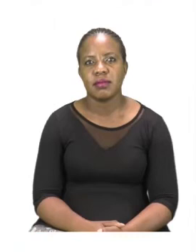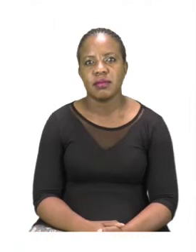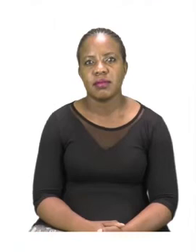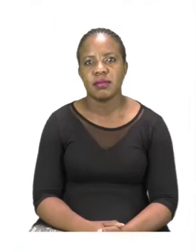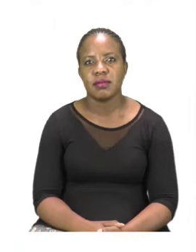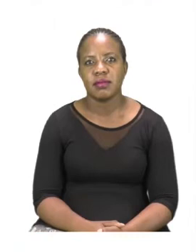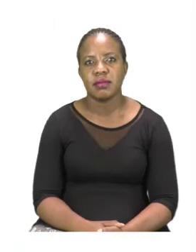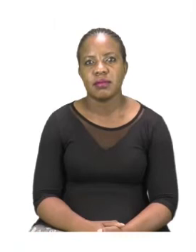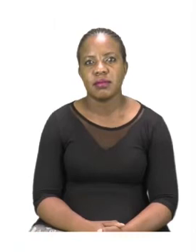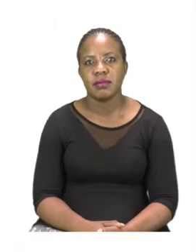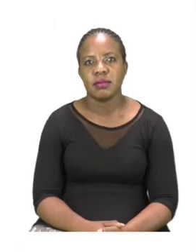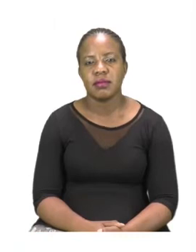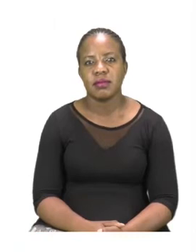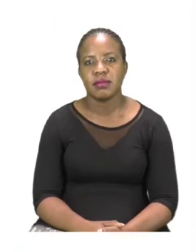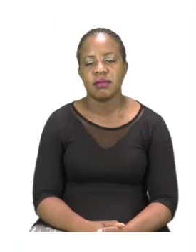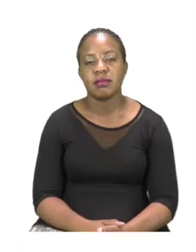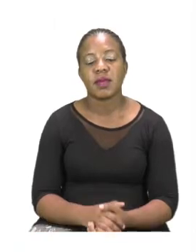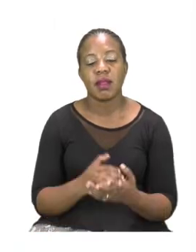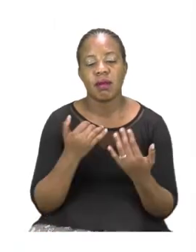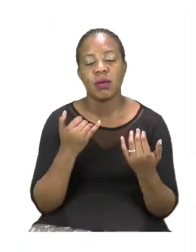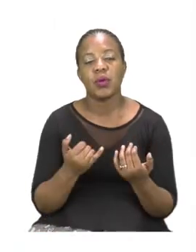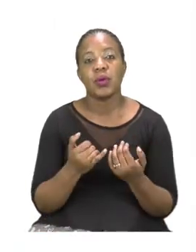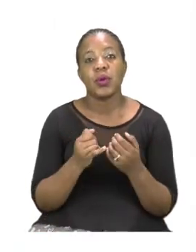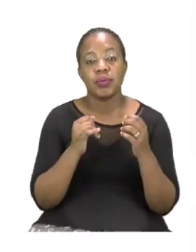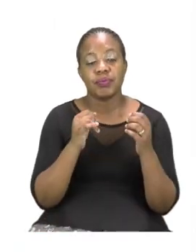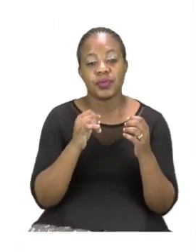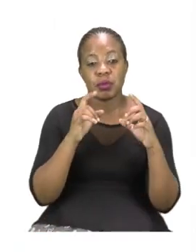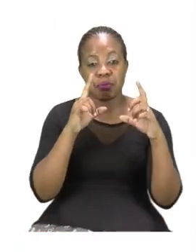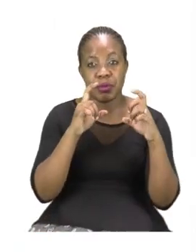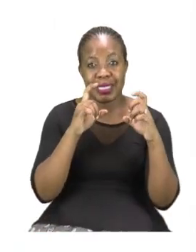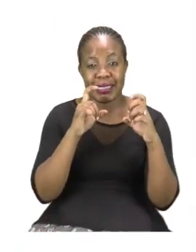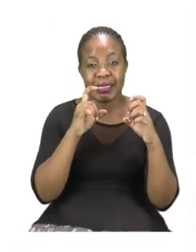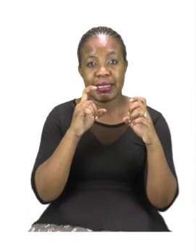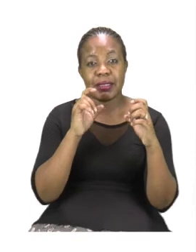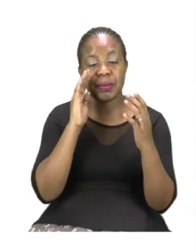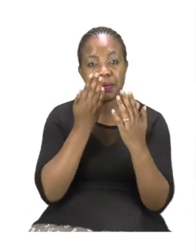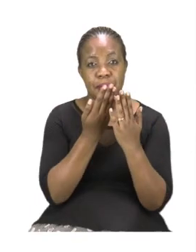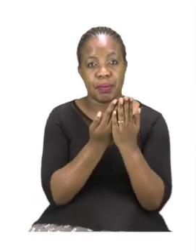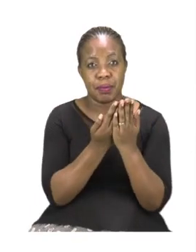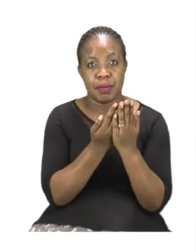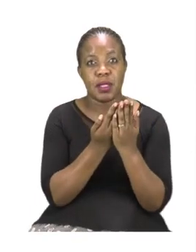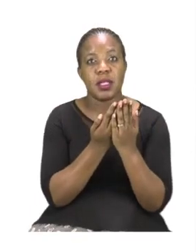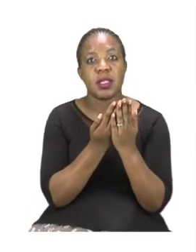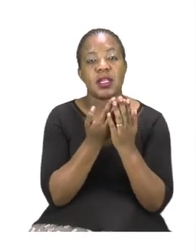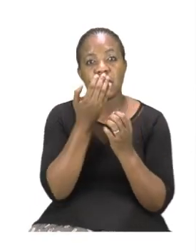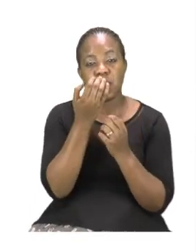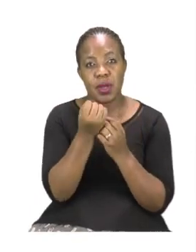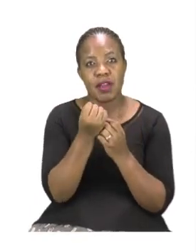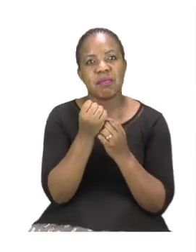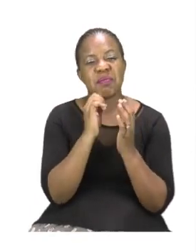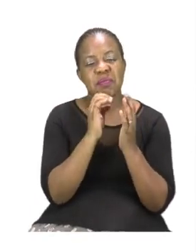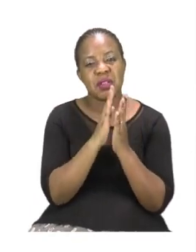we have there have pictures, which makes our job a lot easier. Let's take a look at the first